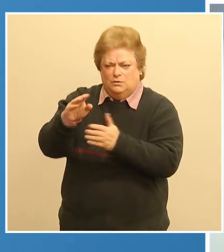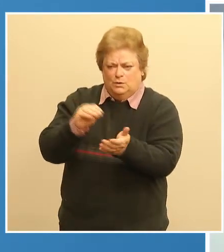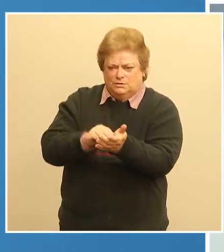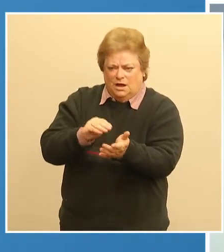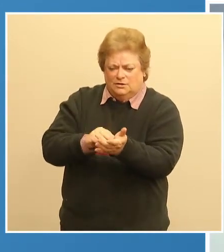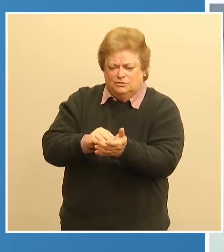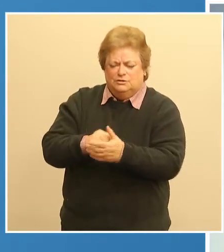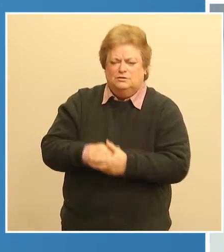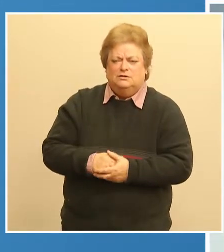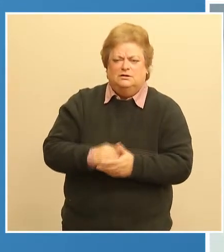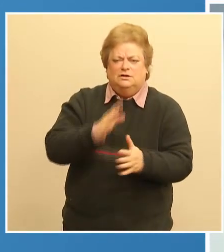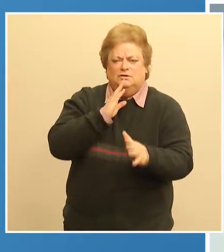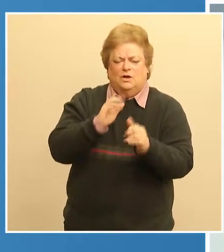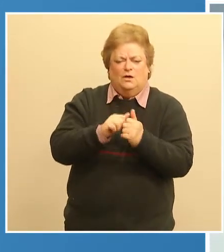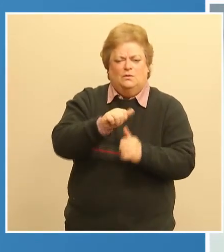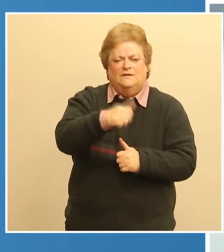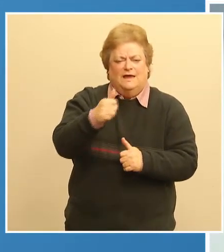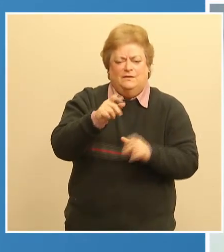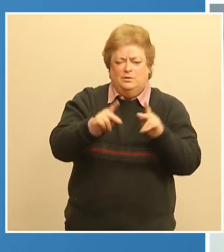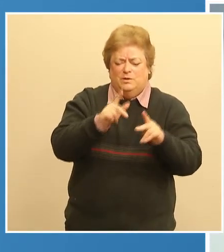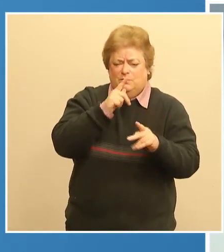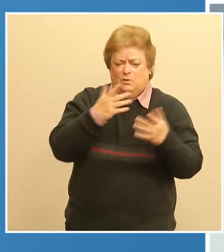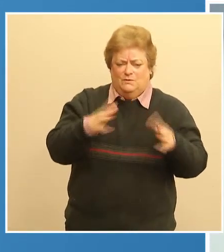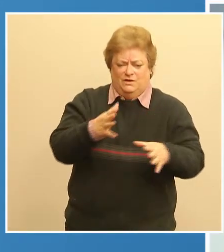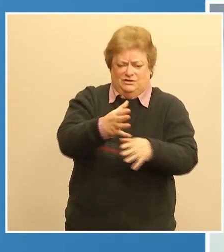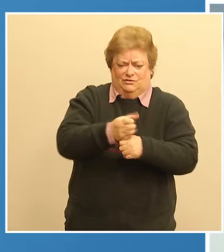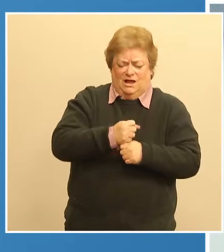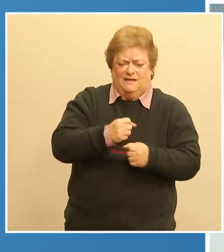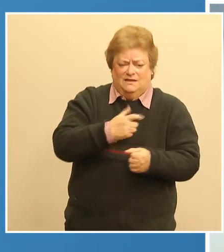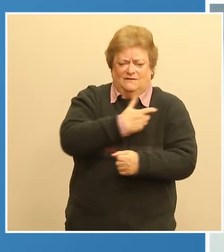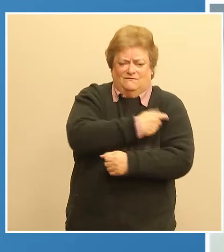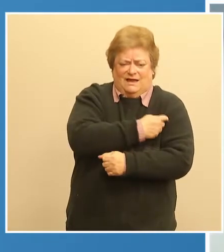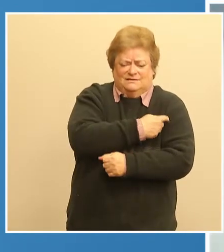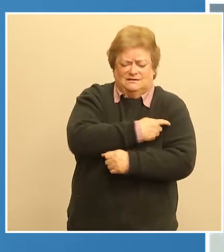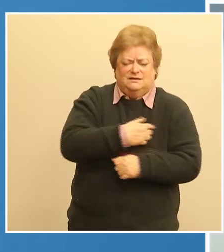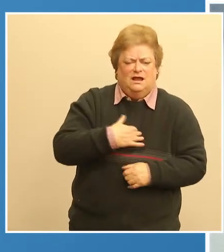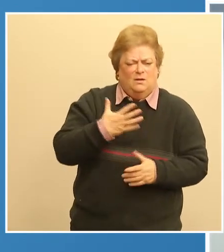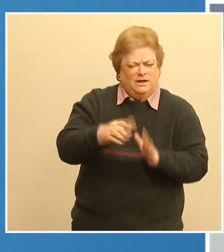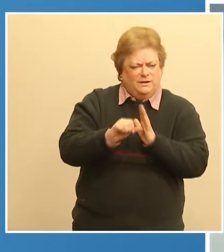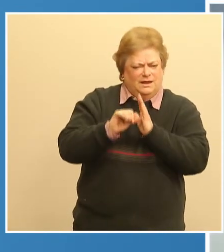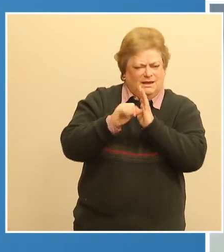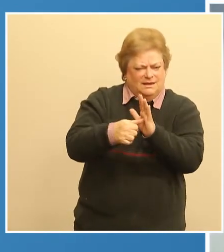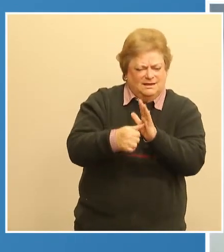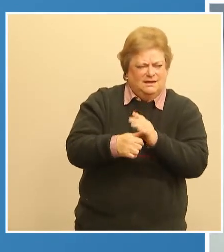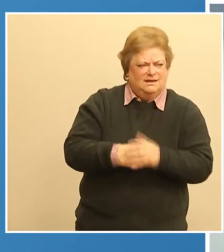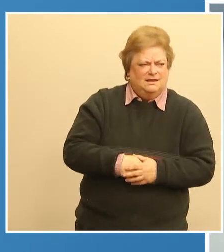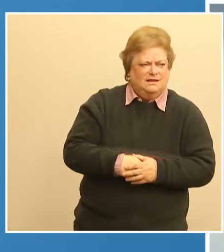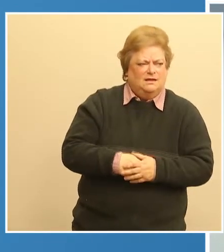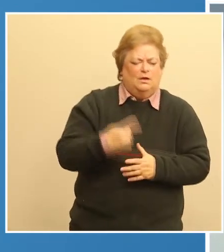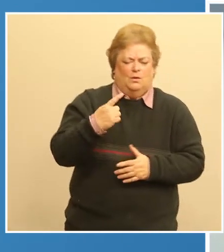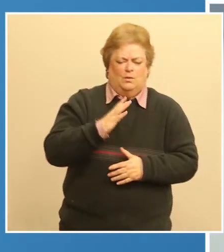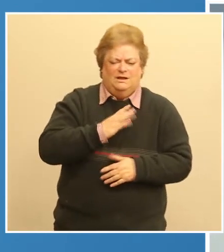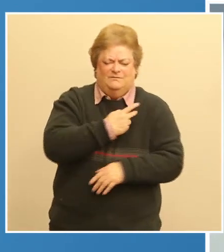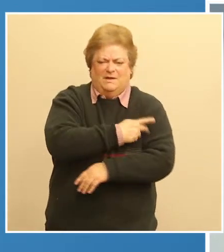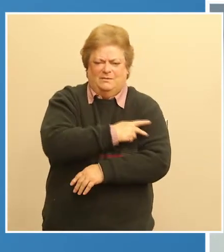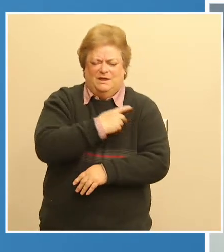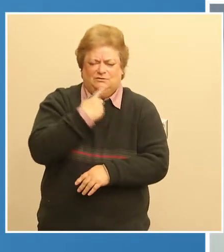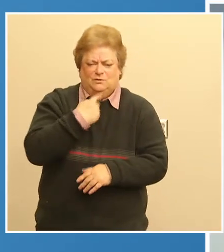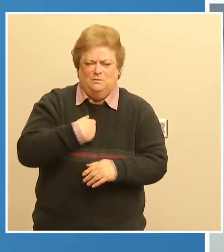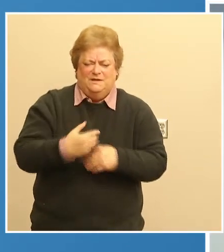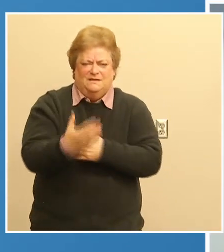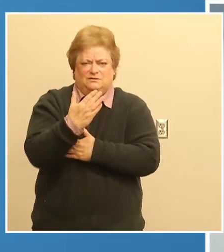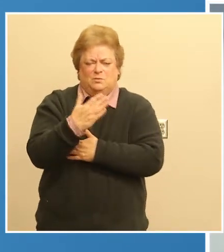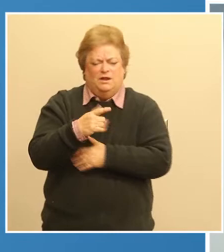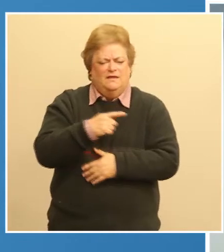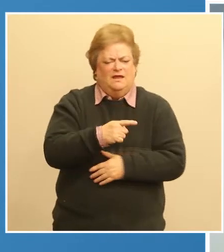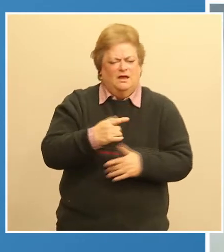to other people who have received the vaccine. And I want to reiterate, because one of my patients told me this morning, they were